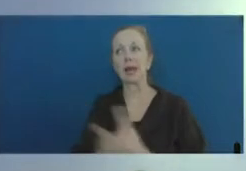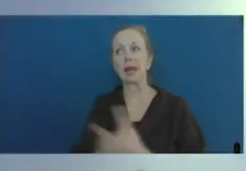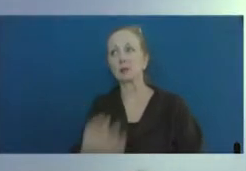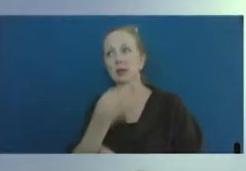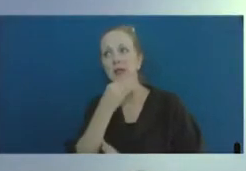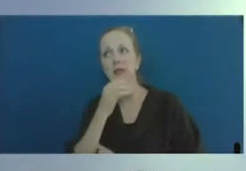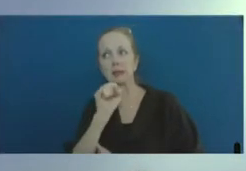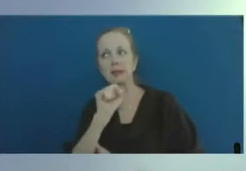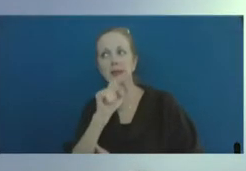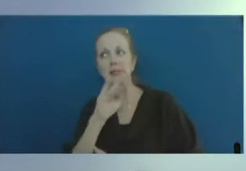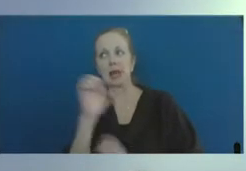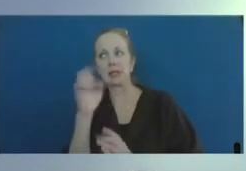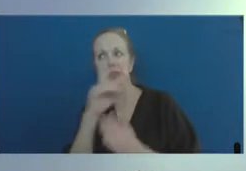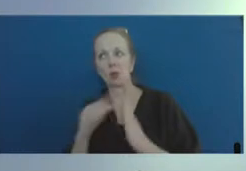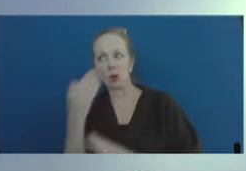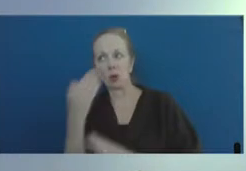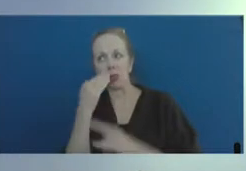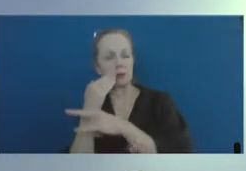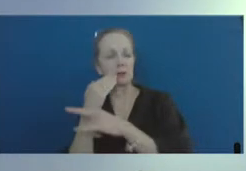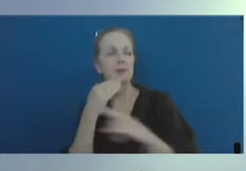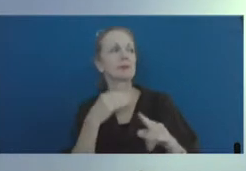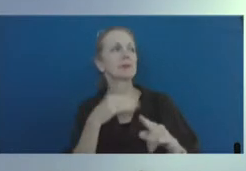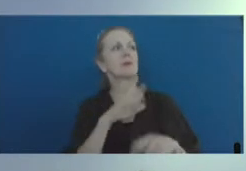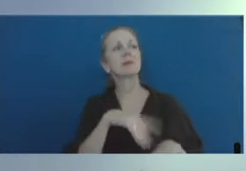about 20% under the old.